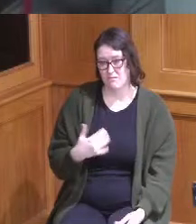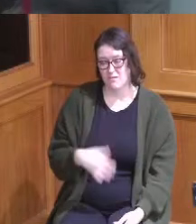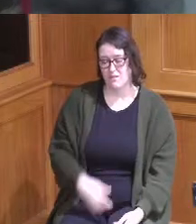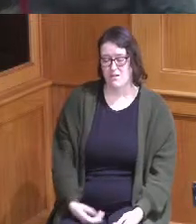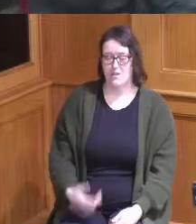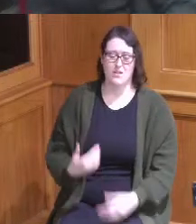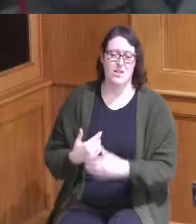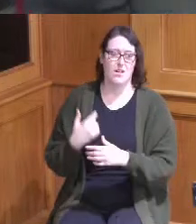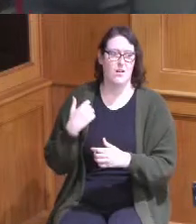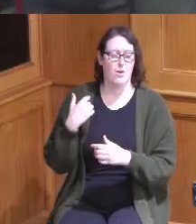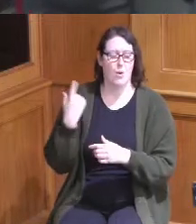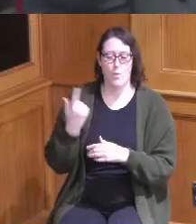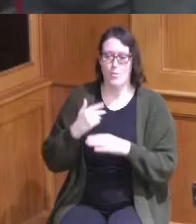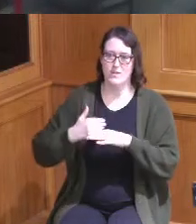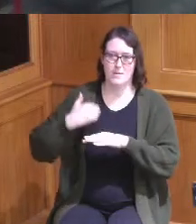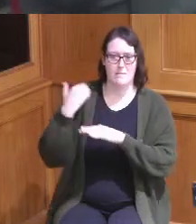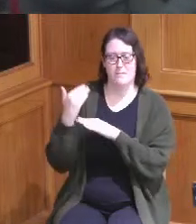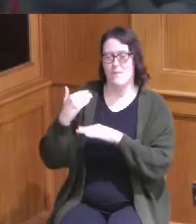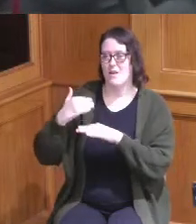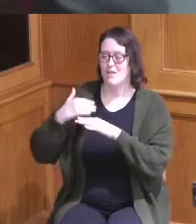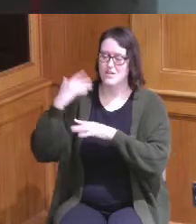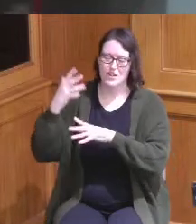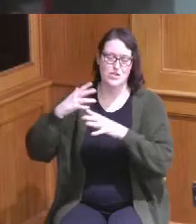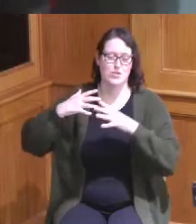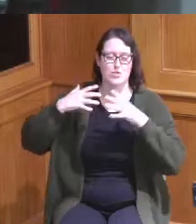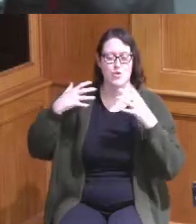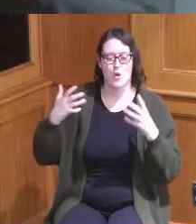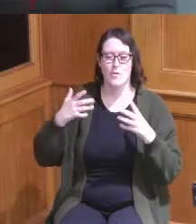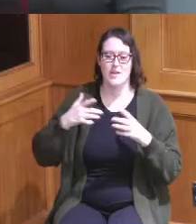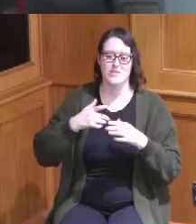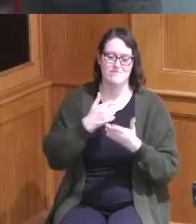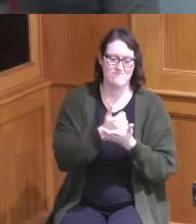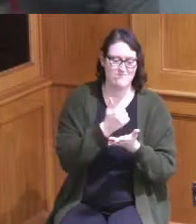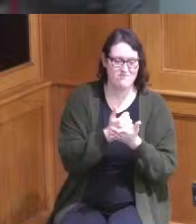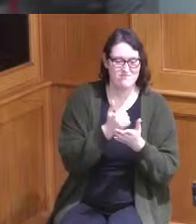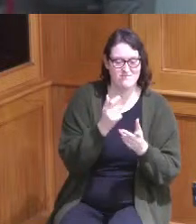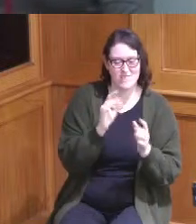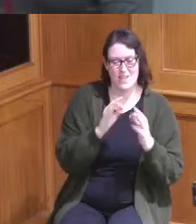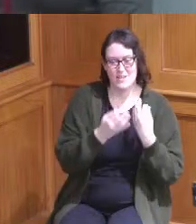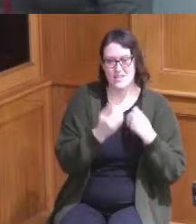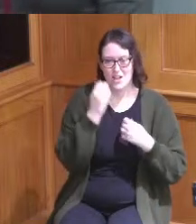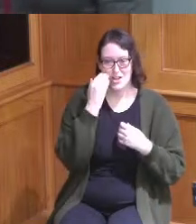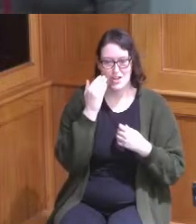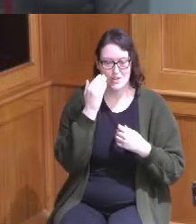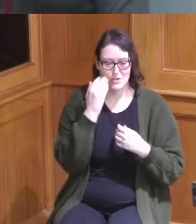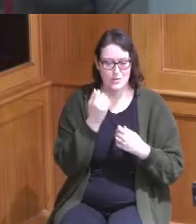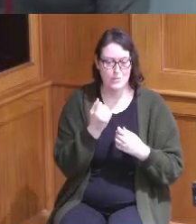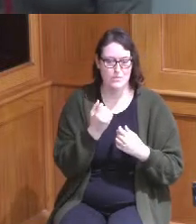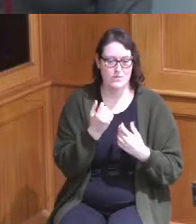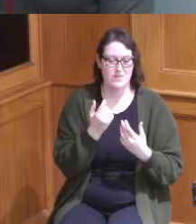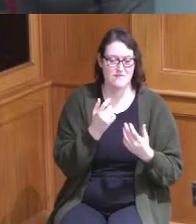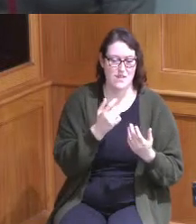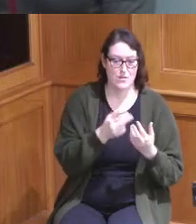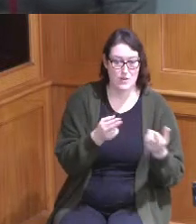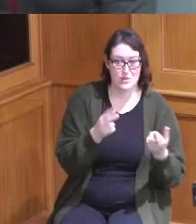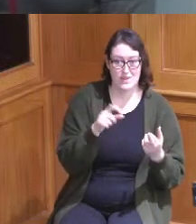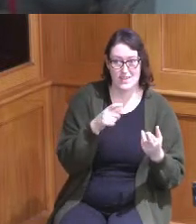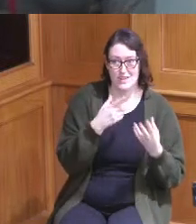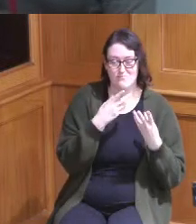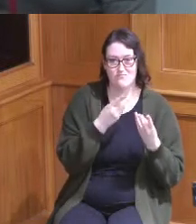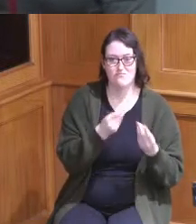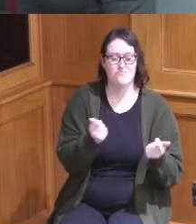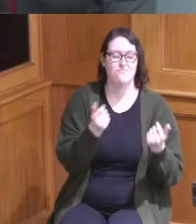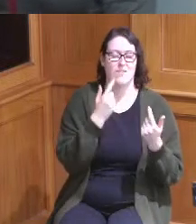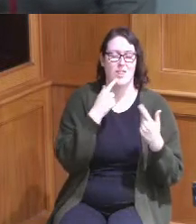goes above and beyond to ensure that families are armed with the knowledge and resources they need to thrive. Her focus on